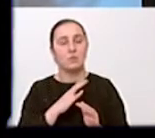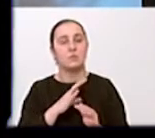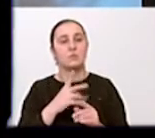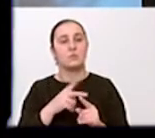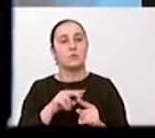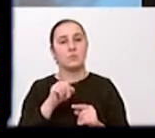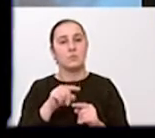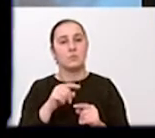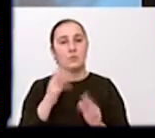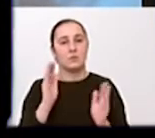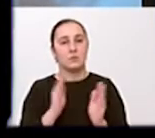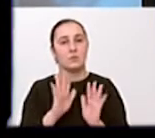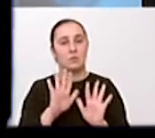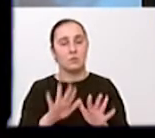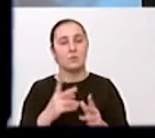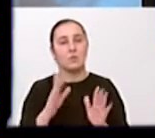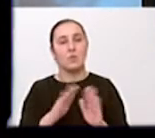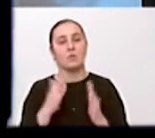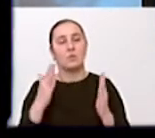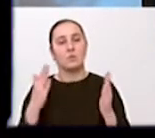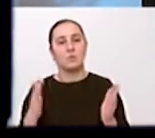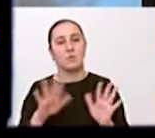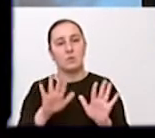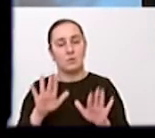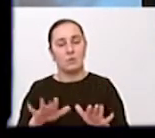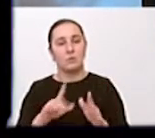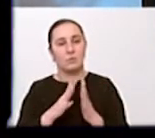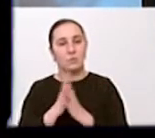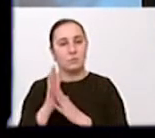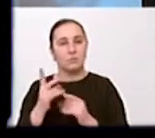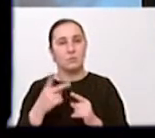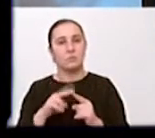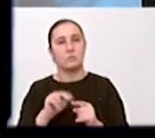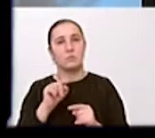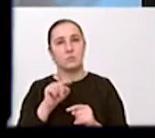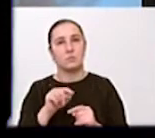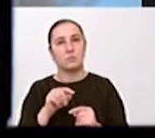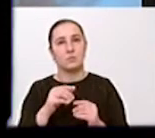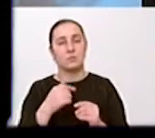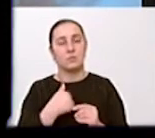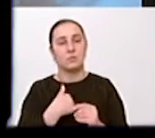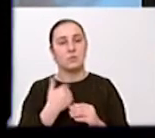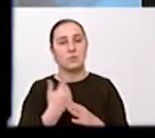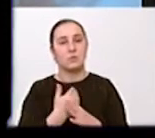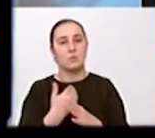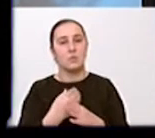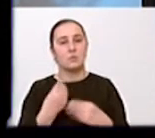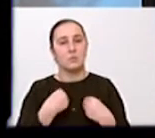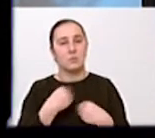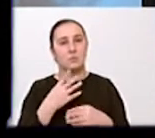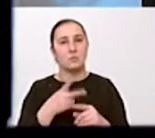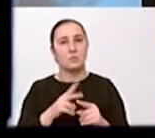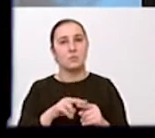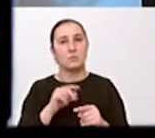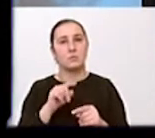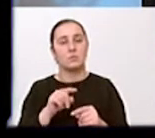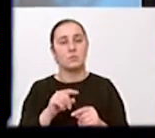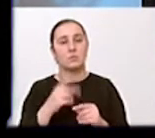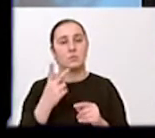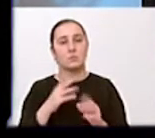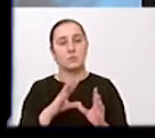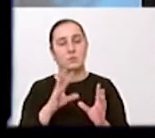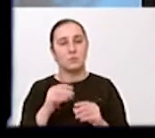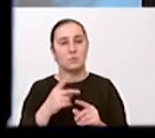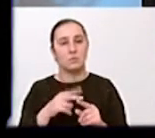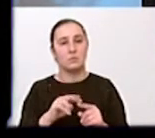demak, kichkina holatdan katta holatga, o'sish holatiga o'tkazishda, demak, bizga yordam beradi. Ikkinchi qatlamimiz